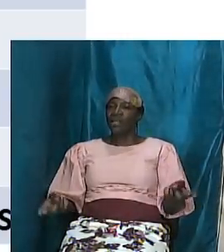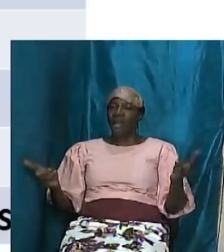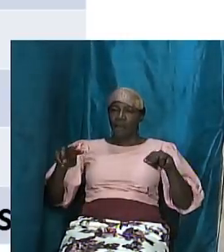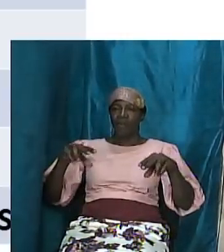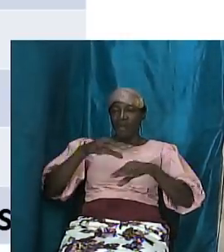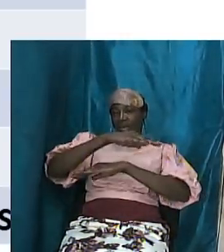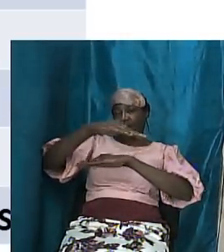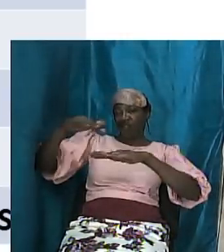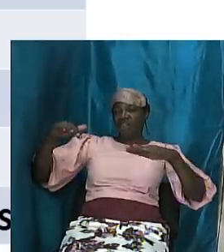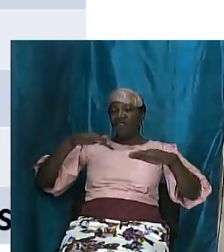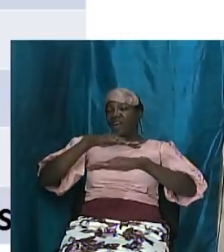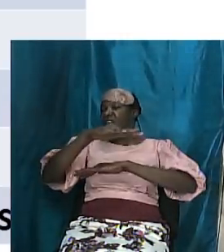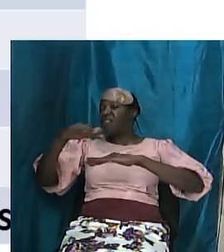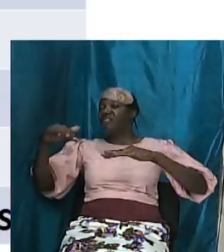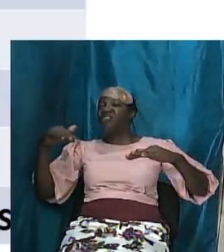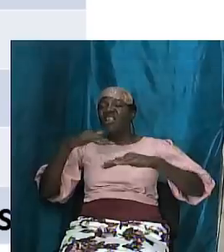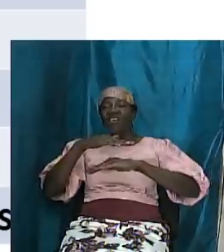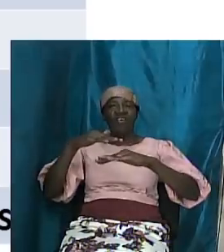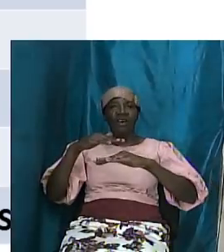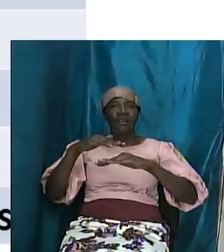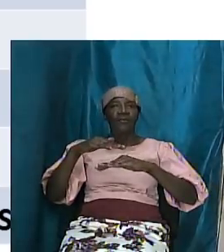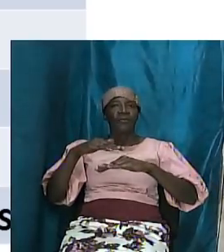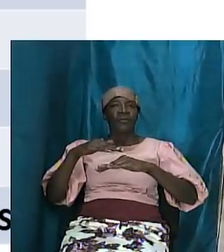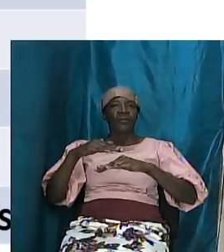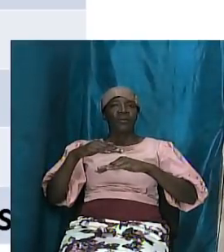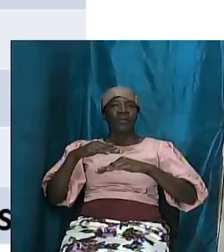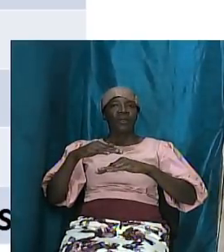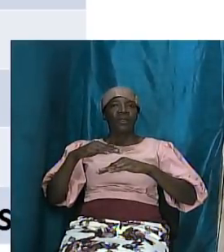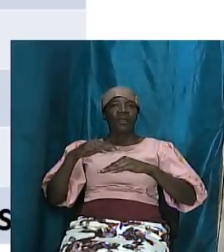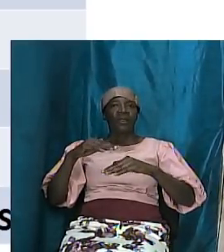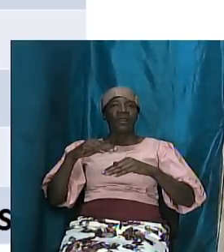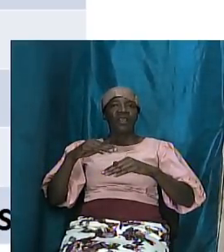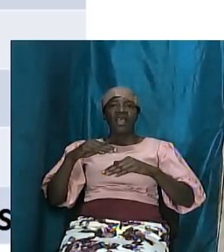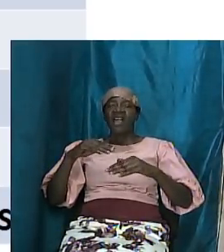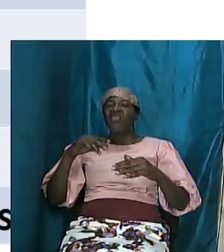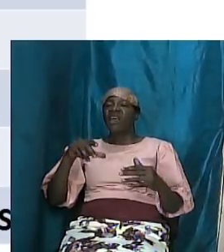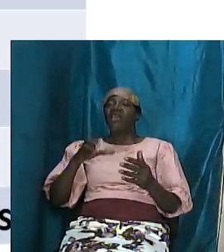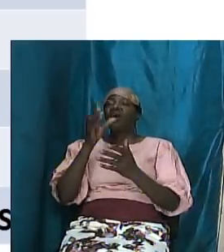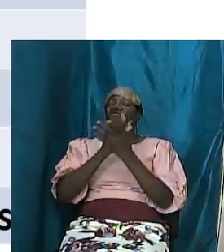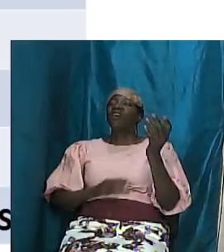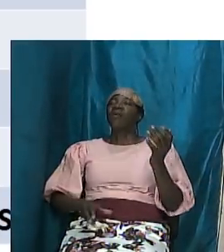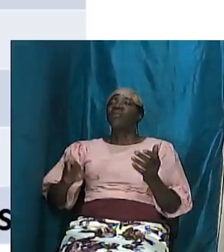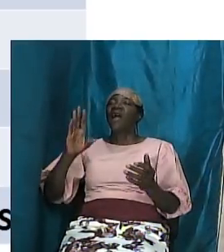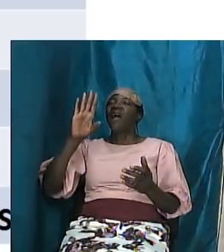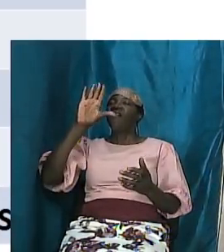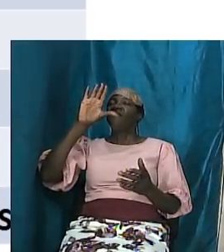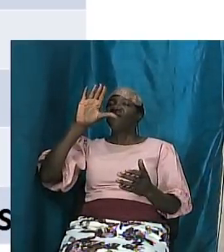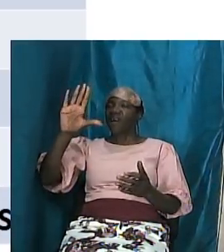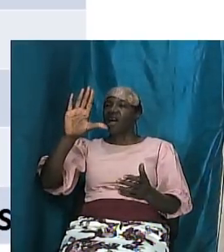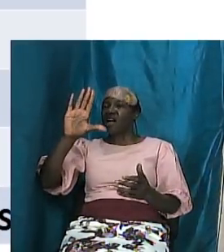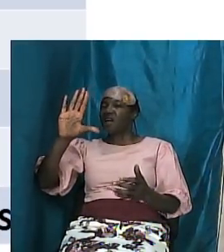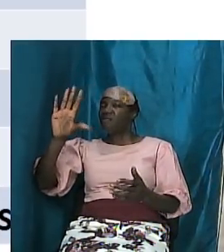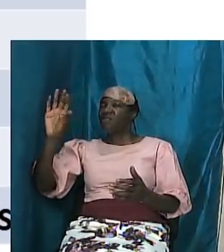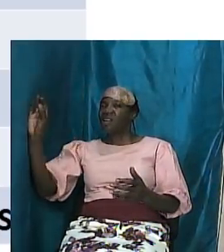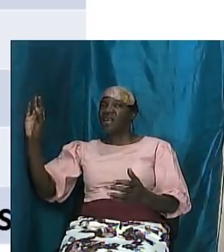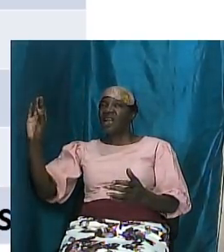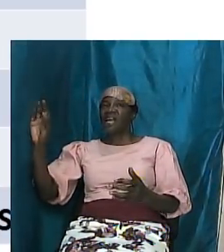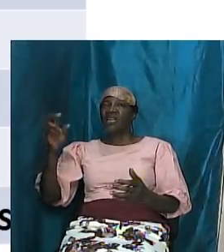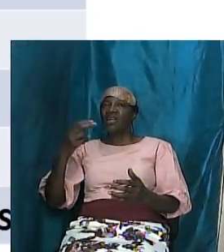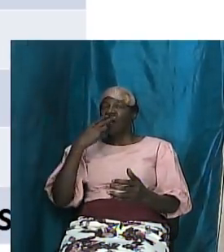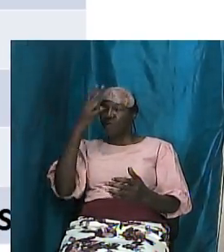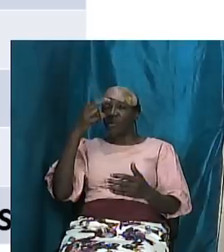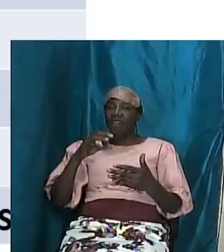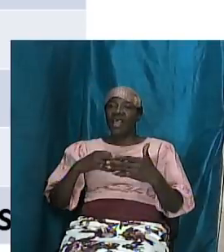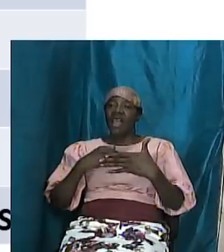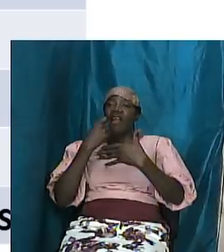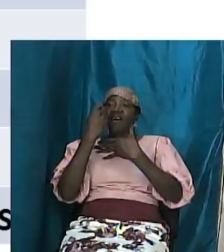civilization was concerned. When we go through chapters 5 to 9, we see the whole episode of the flood, where even